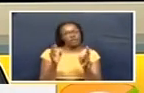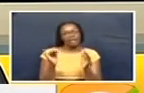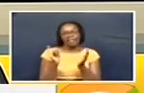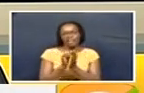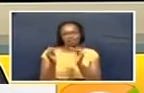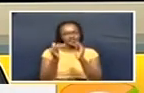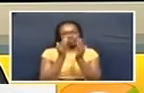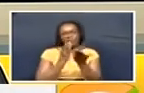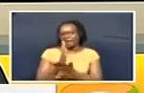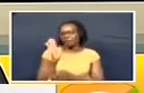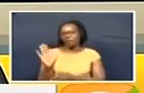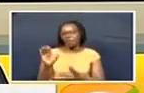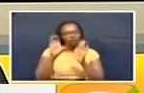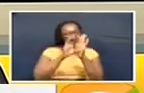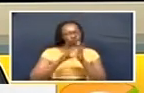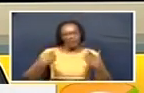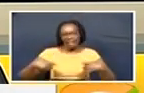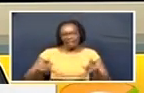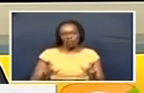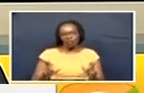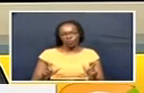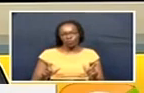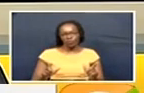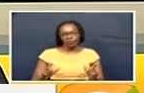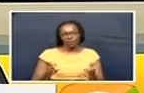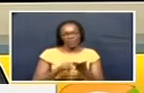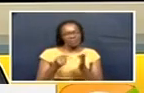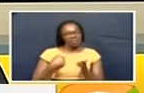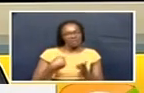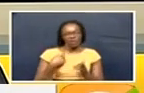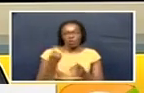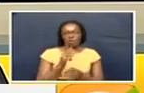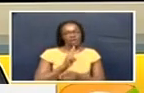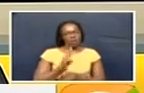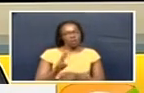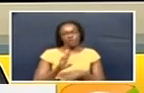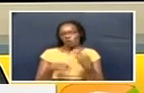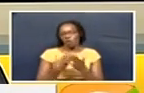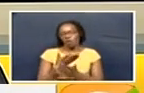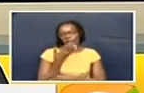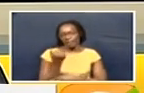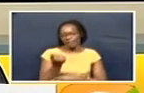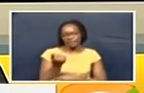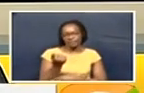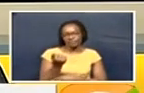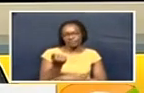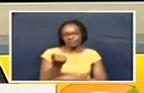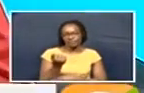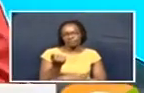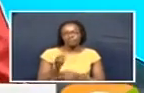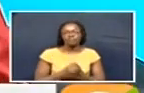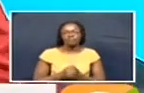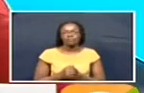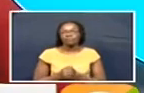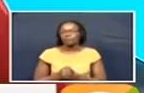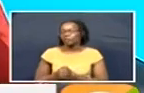know, the Constitution allows them to do that. So, I mean, I can only wish them luck, mm-hmm. but, and that's all I can say and about there's